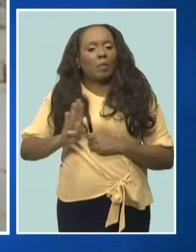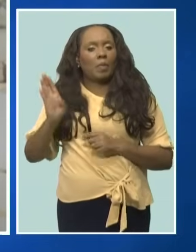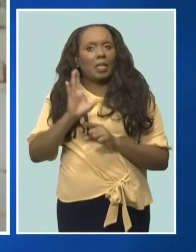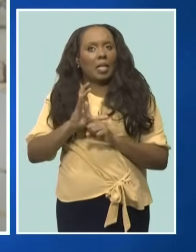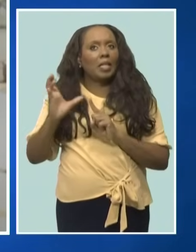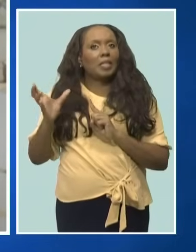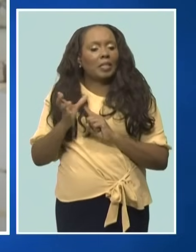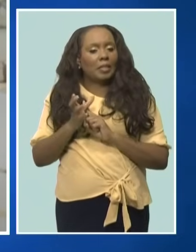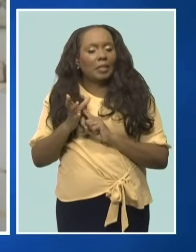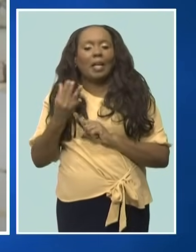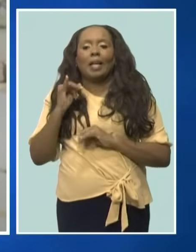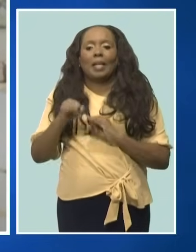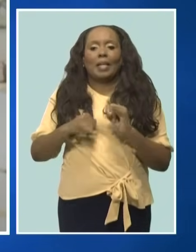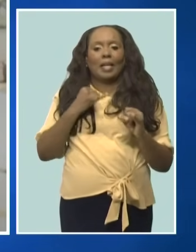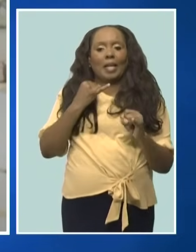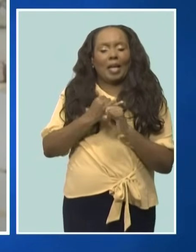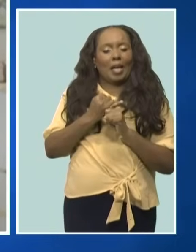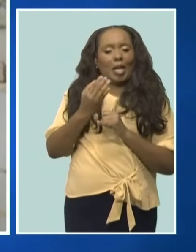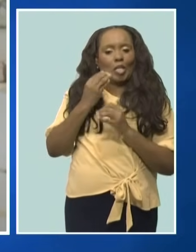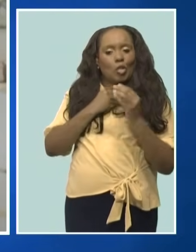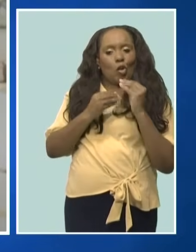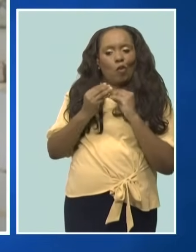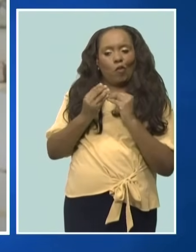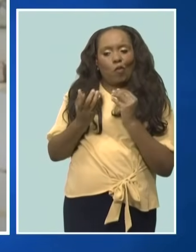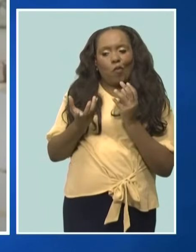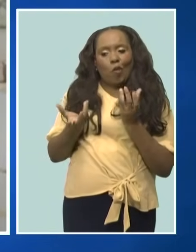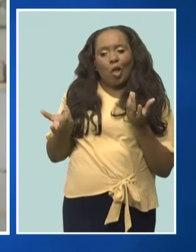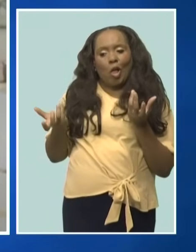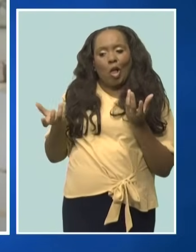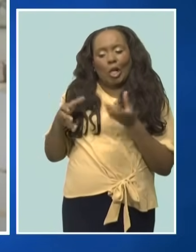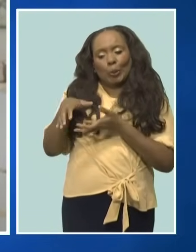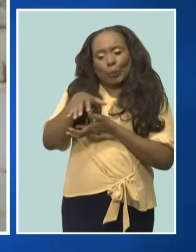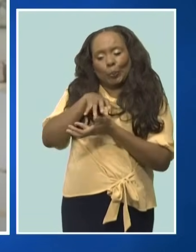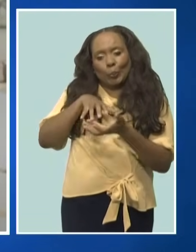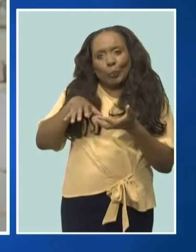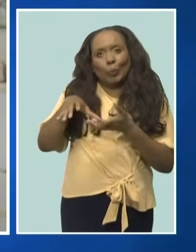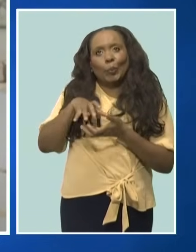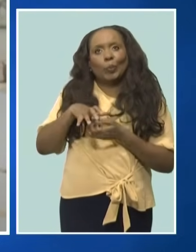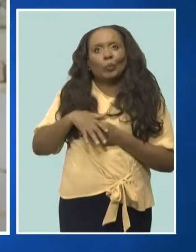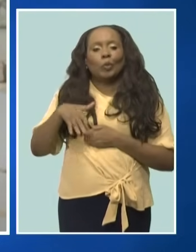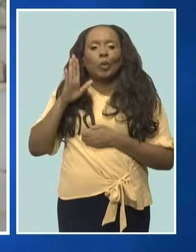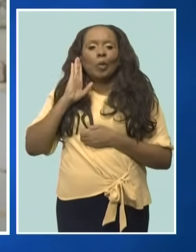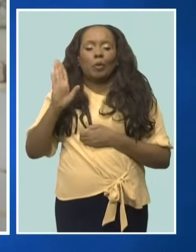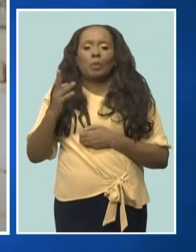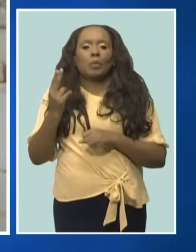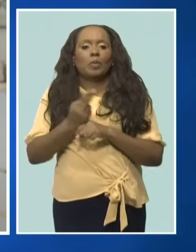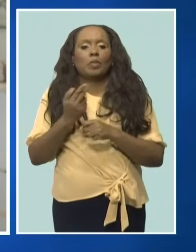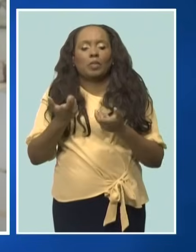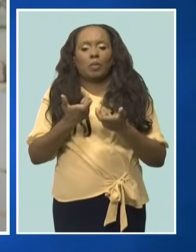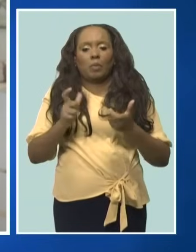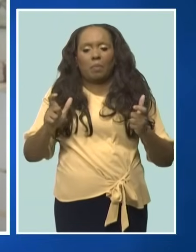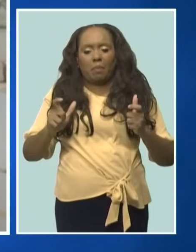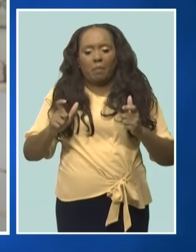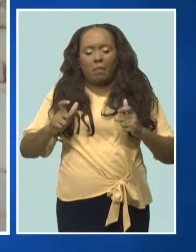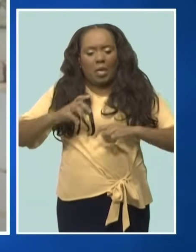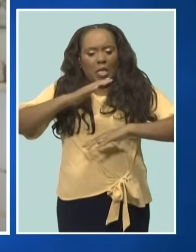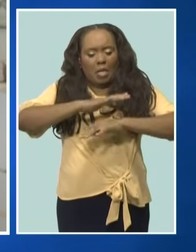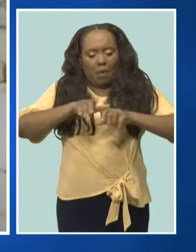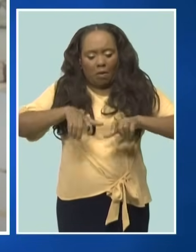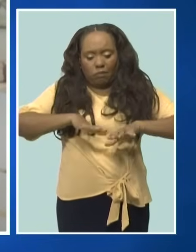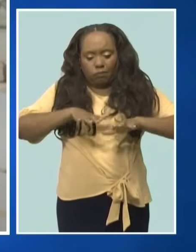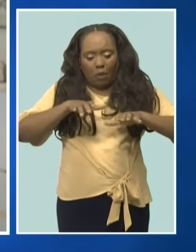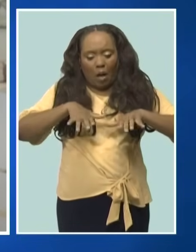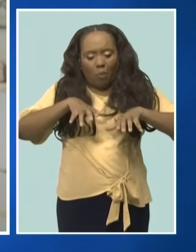the international food styles and standards. So we are going to be using our buffet. We are going to have appetizers,